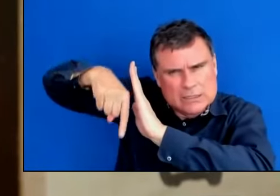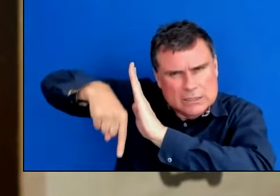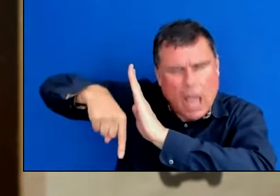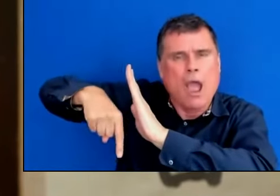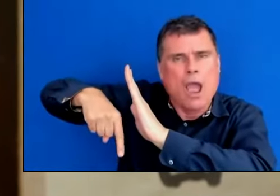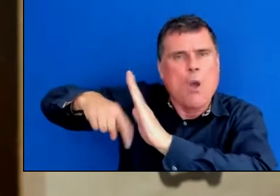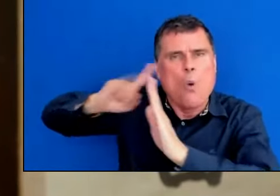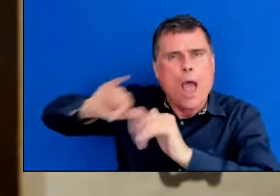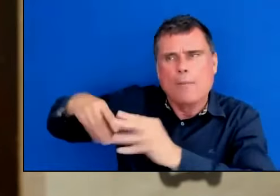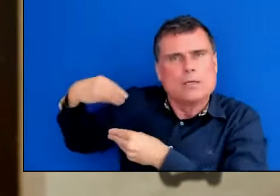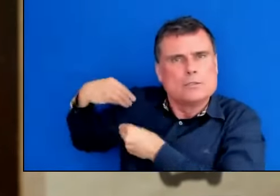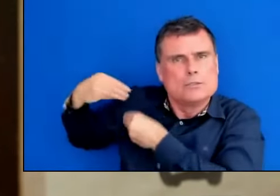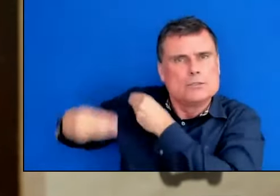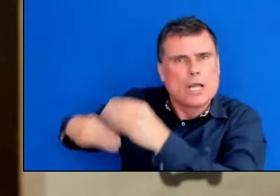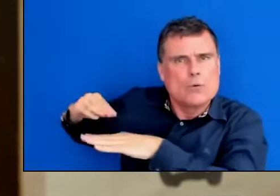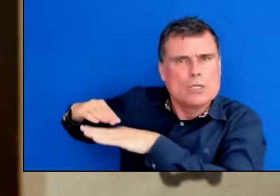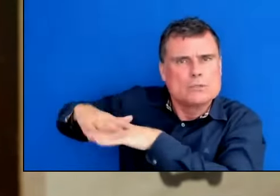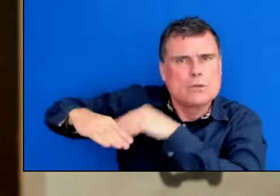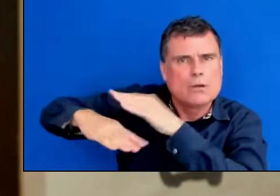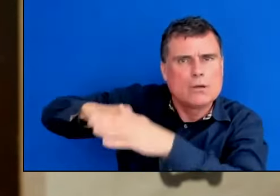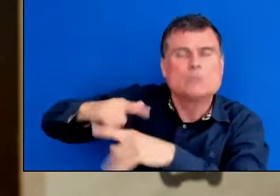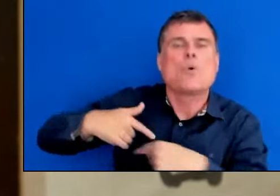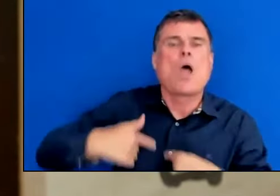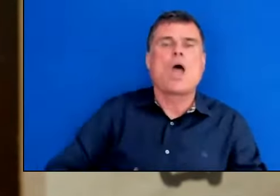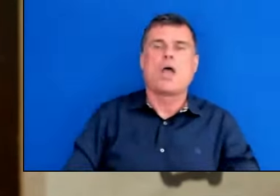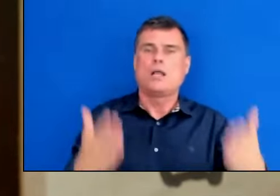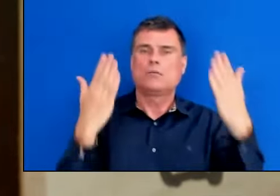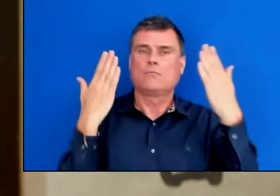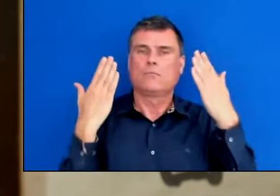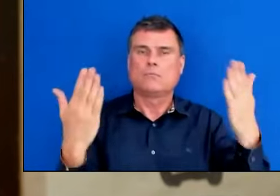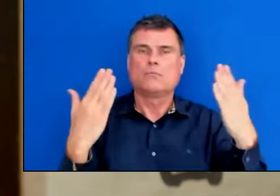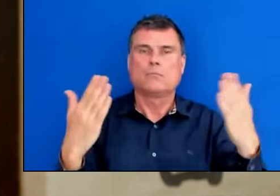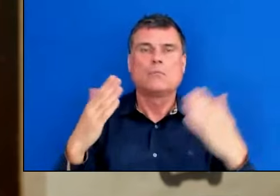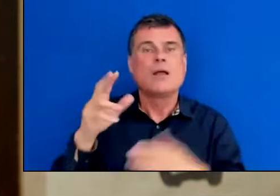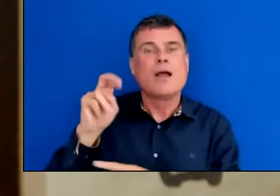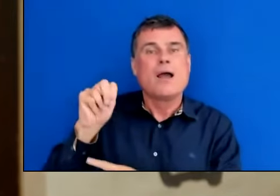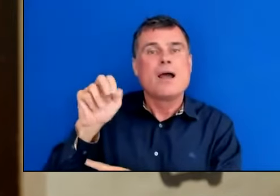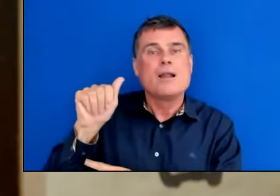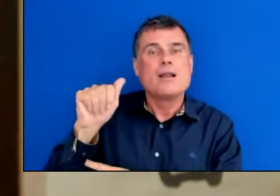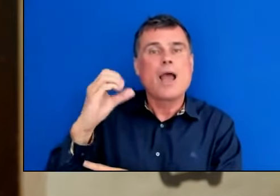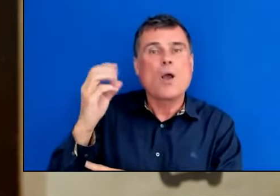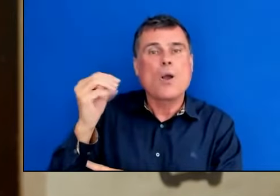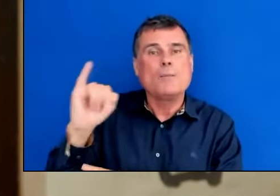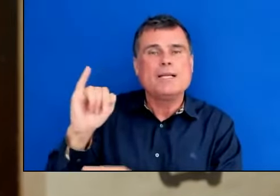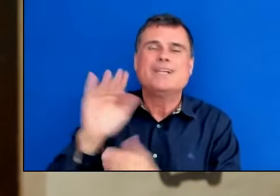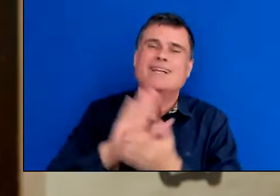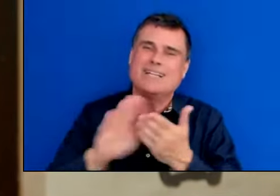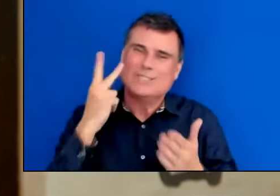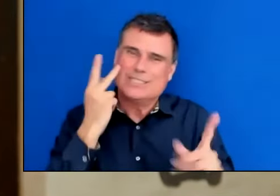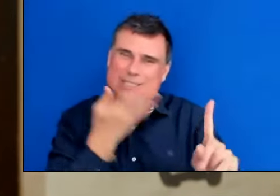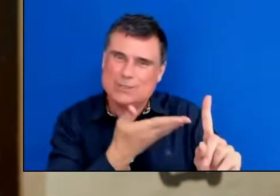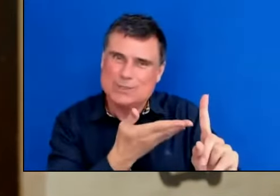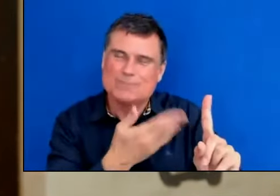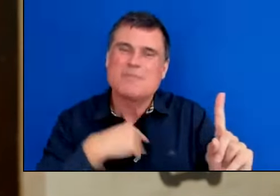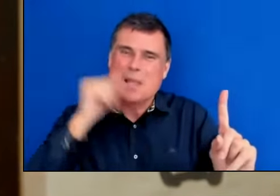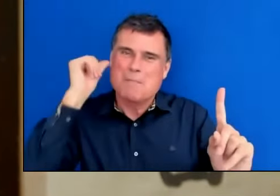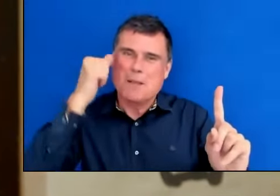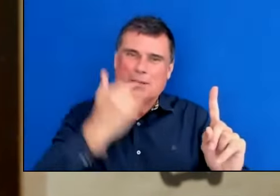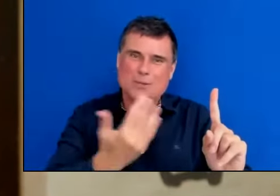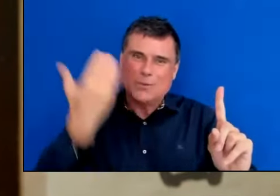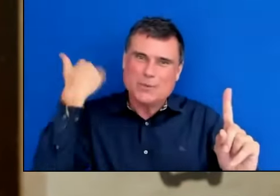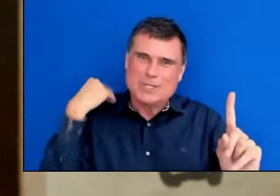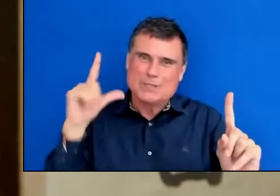in generations that come after us. I lift my hands to Naomi. It's fantastic to see you again. And I remember full well that